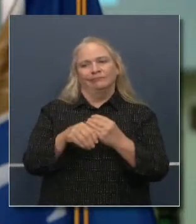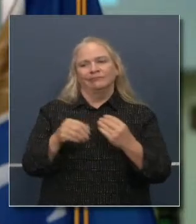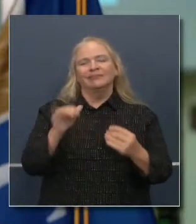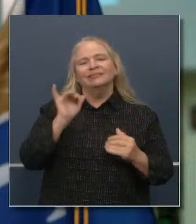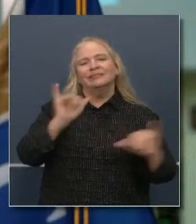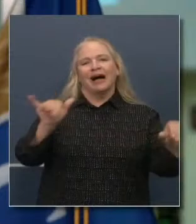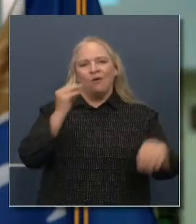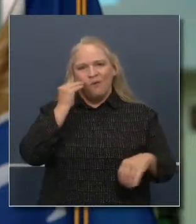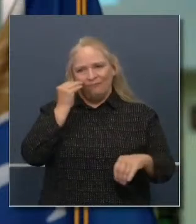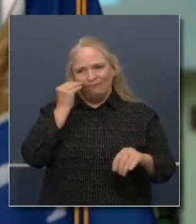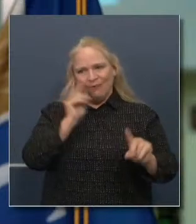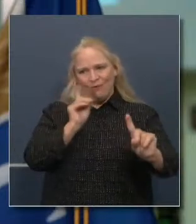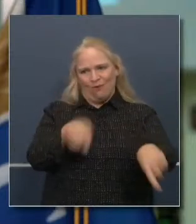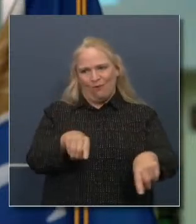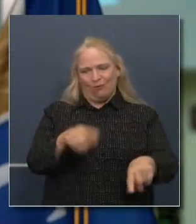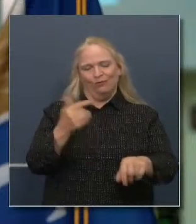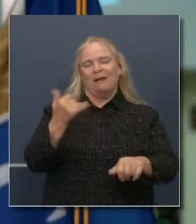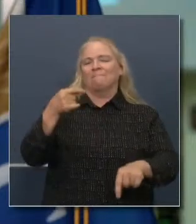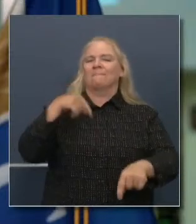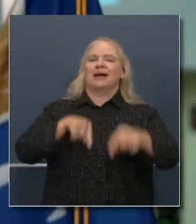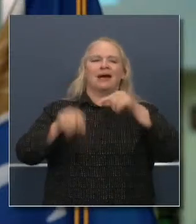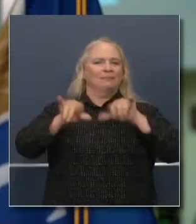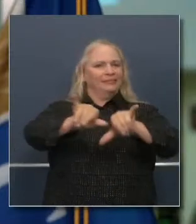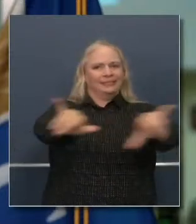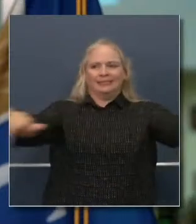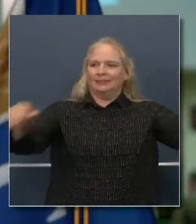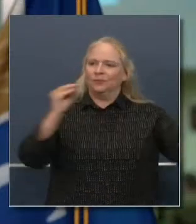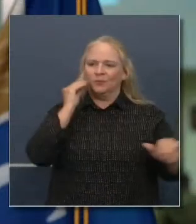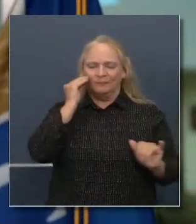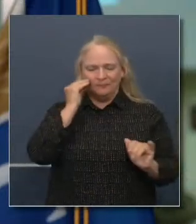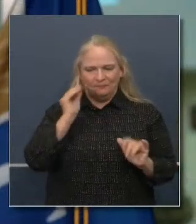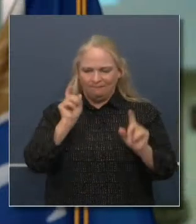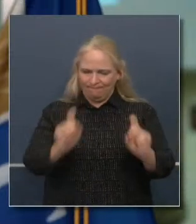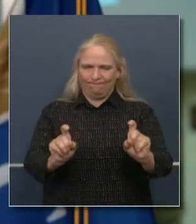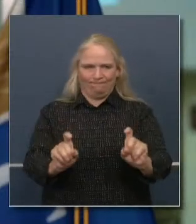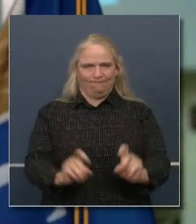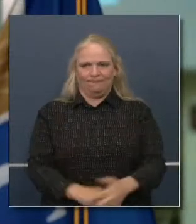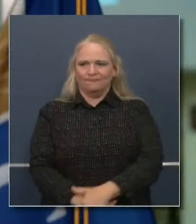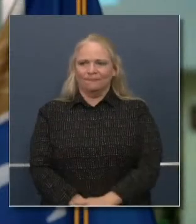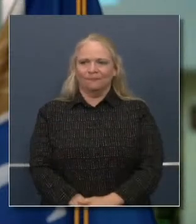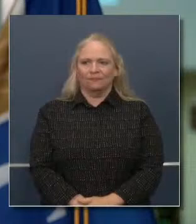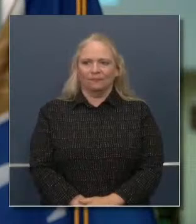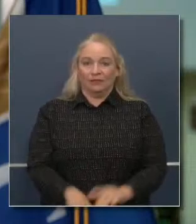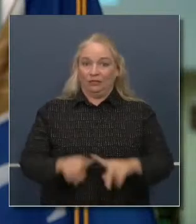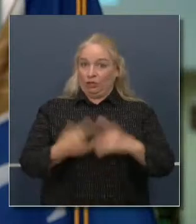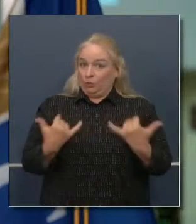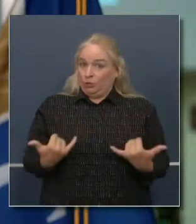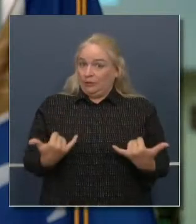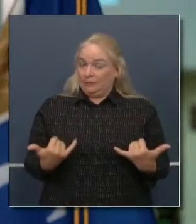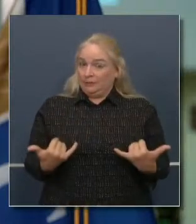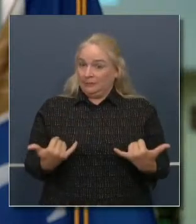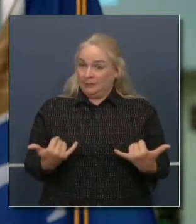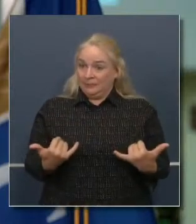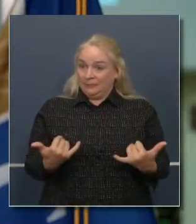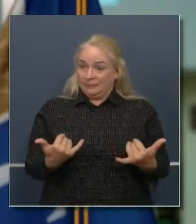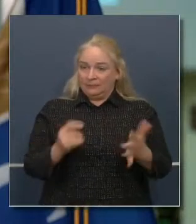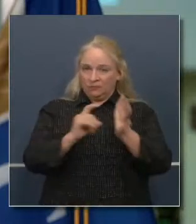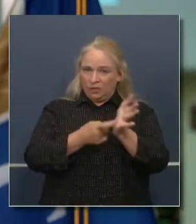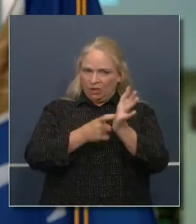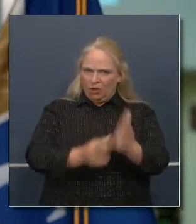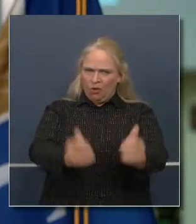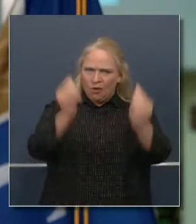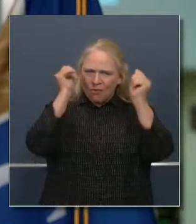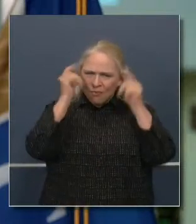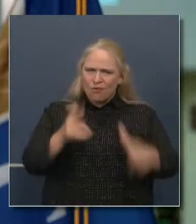in the state of California. We are now effective today, requiring all counties to close their